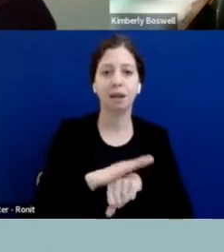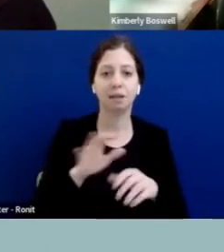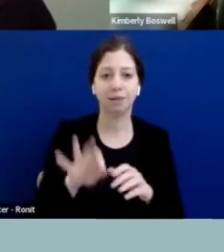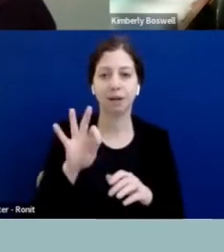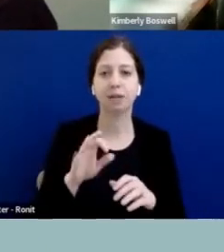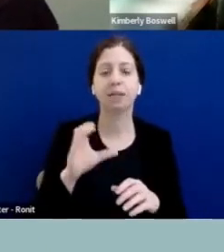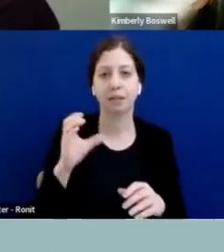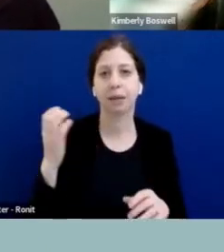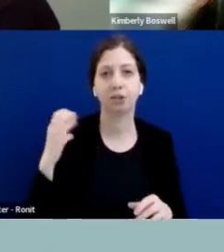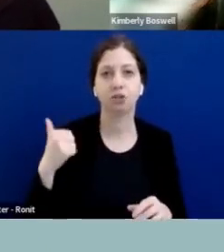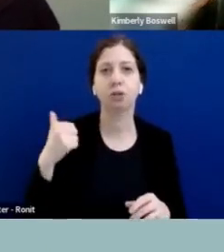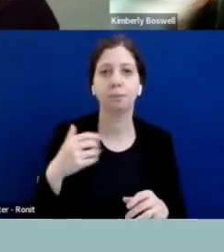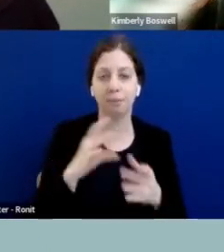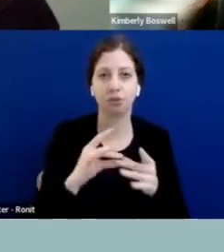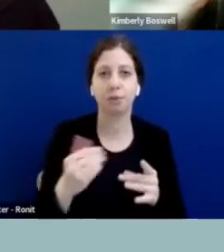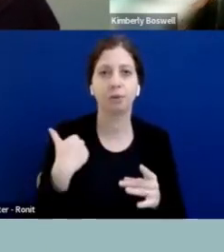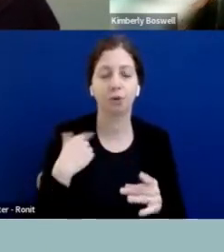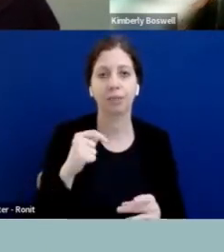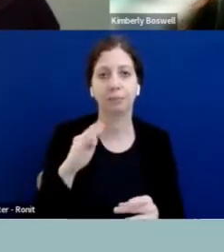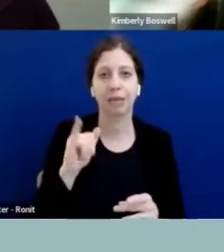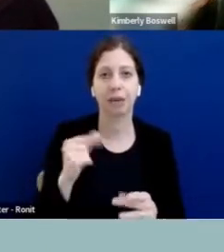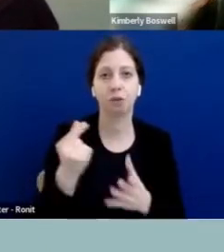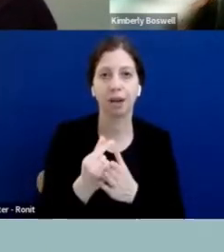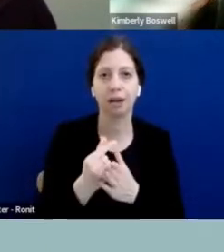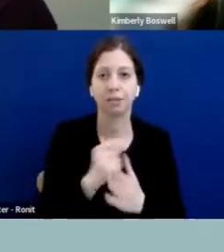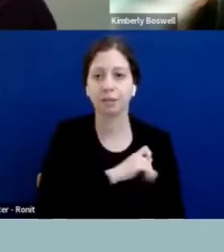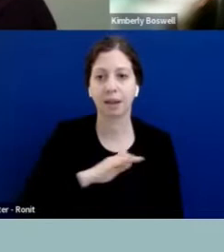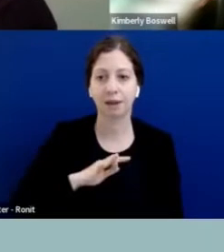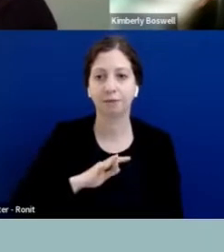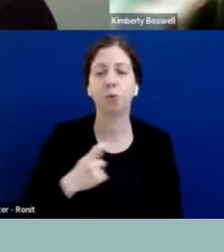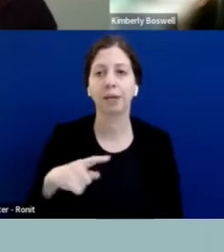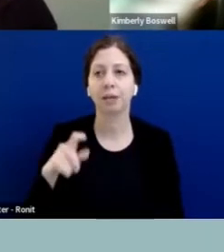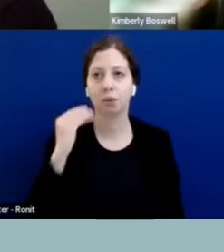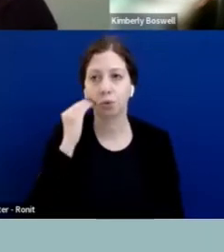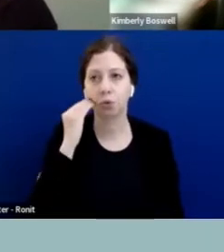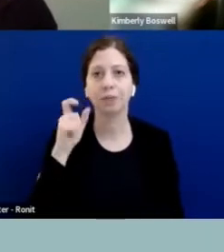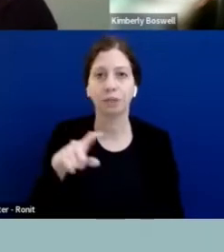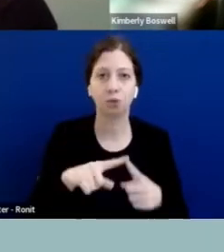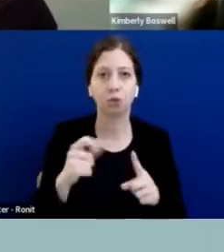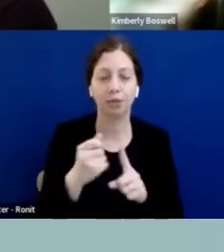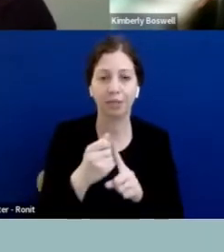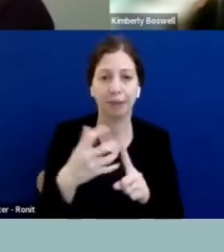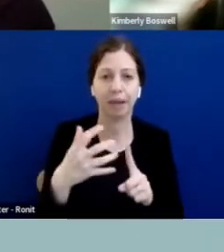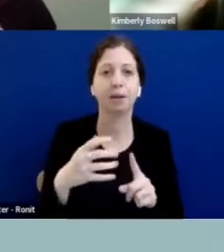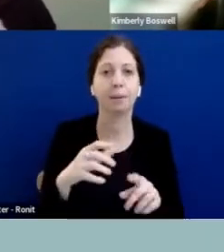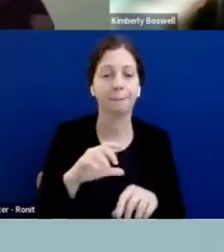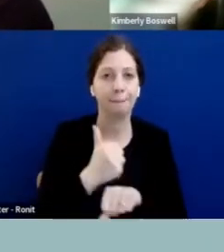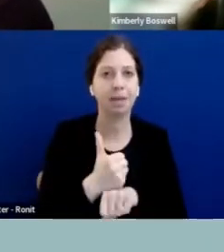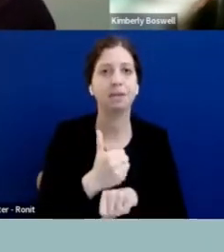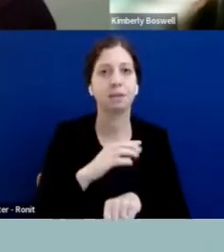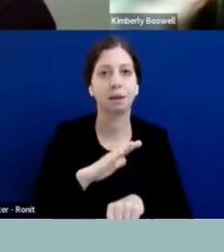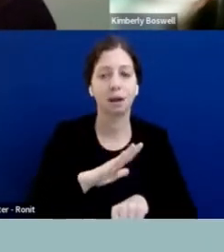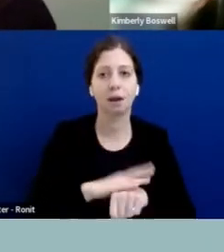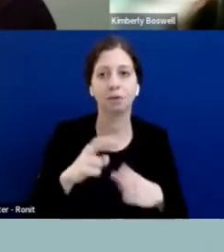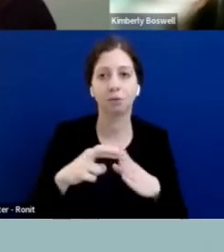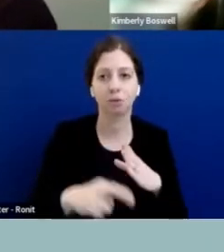mentioned before, the TBI grant staff, we knew that we needed to expand based on the